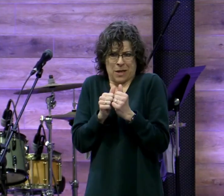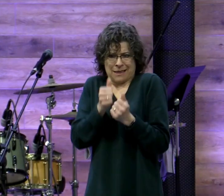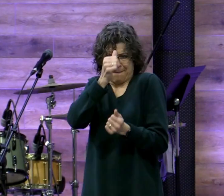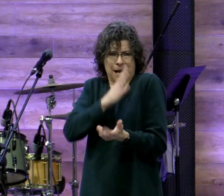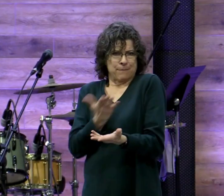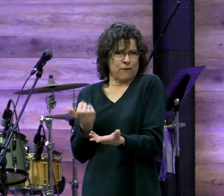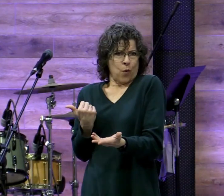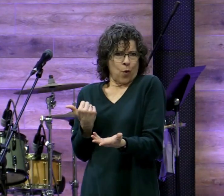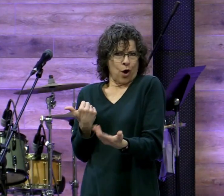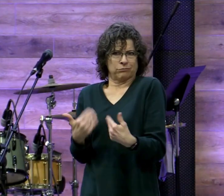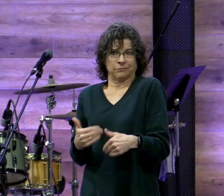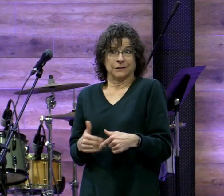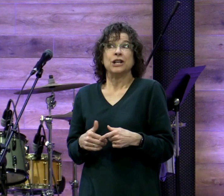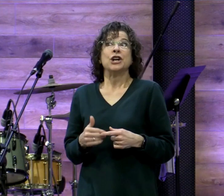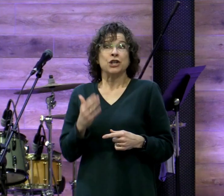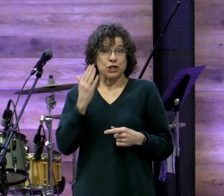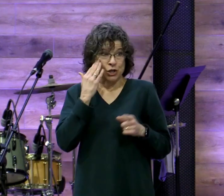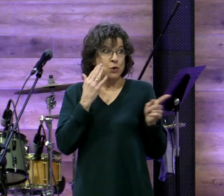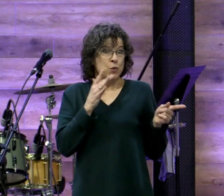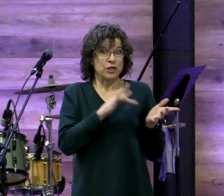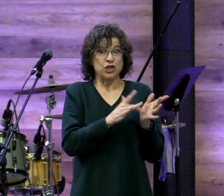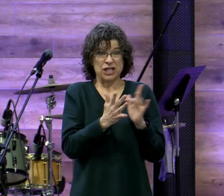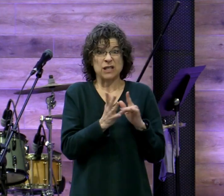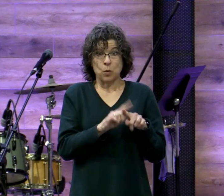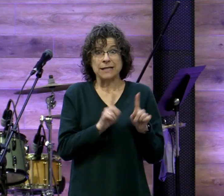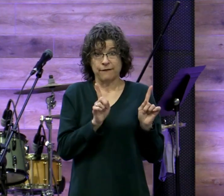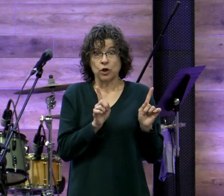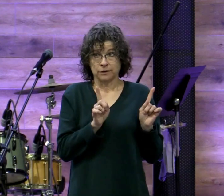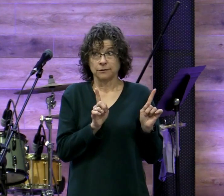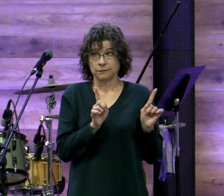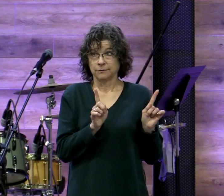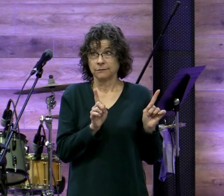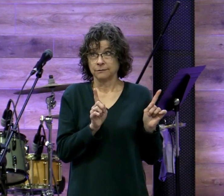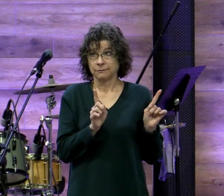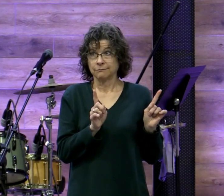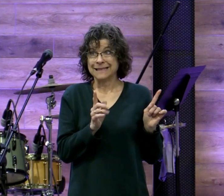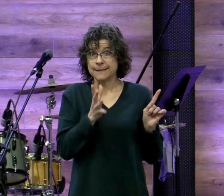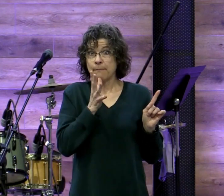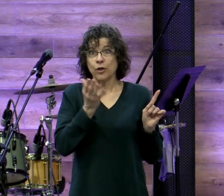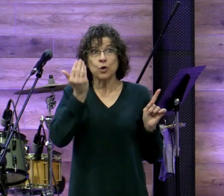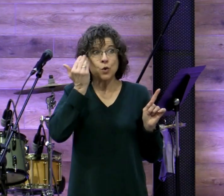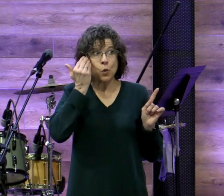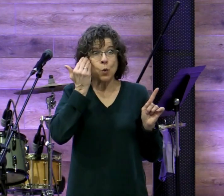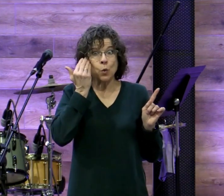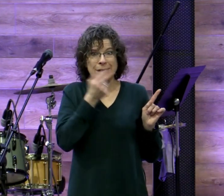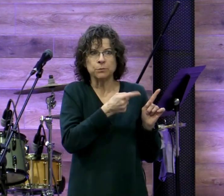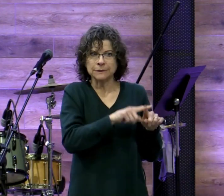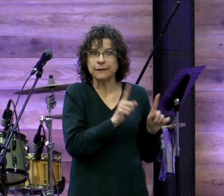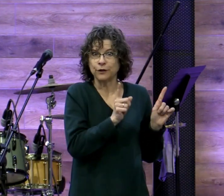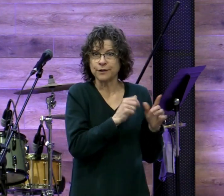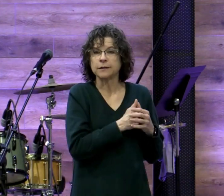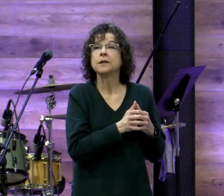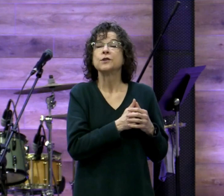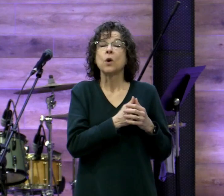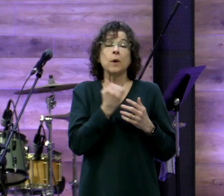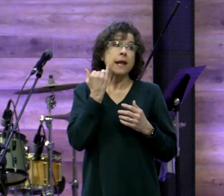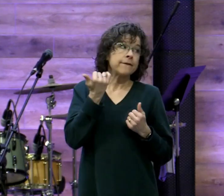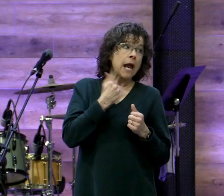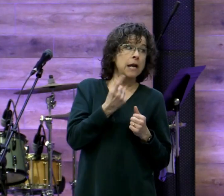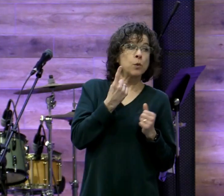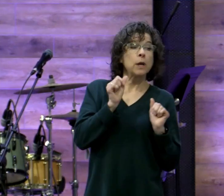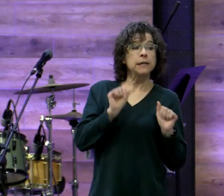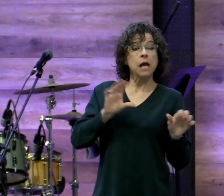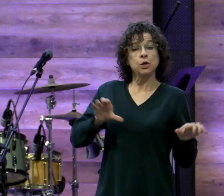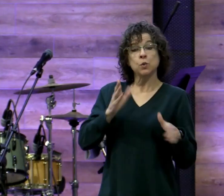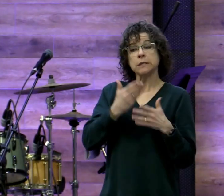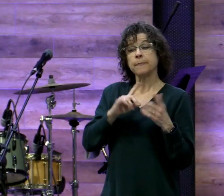right? Mary, did you know? Yes, she knew. She knew. And so she says, if anybody can do something about